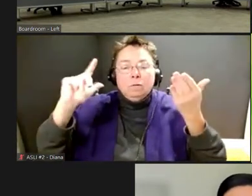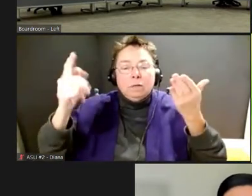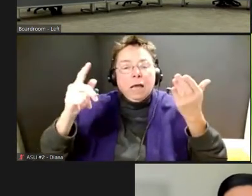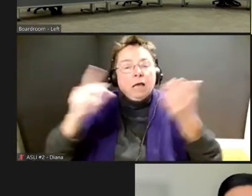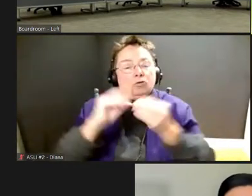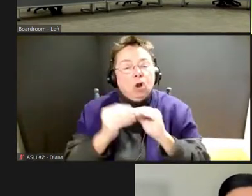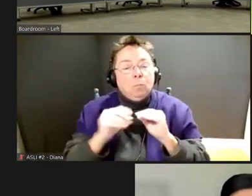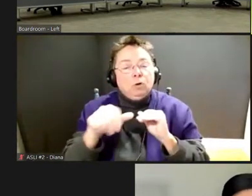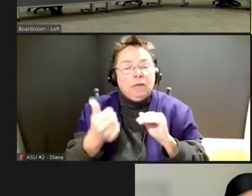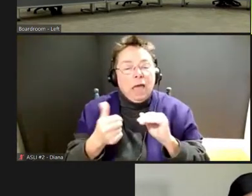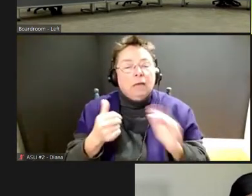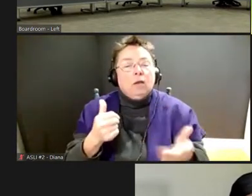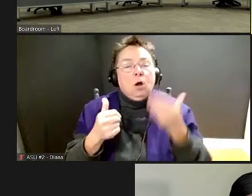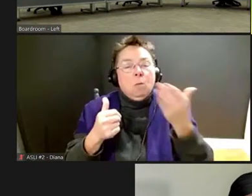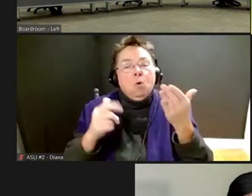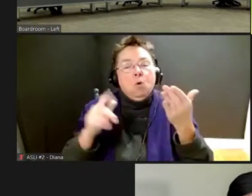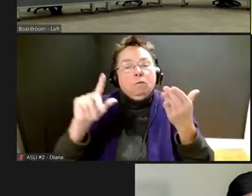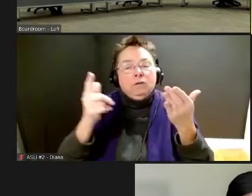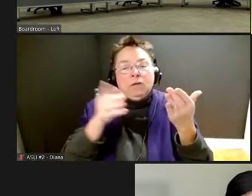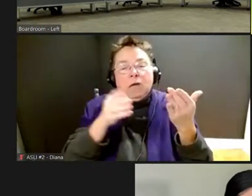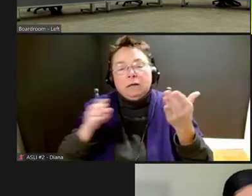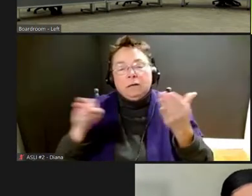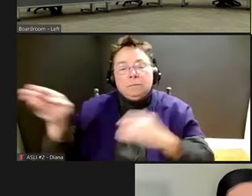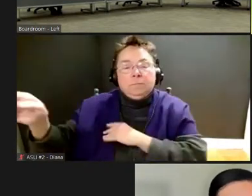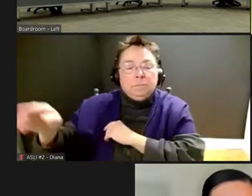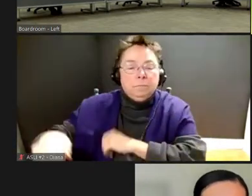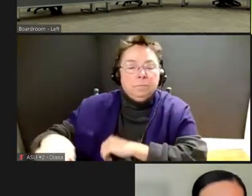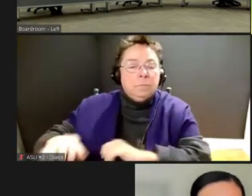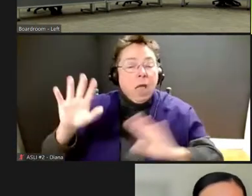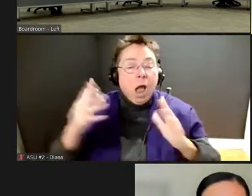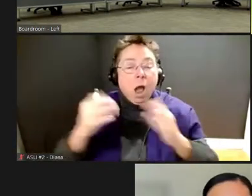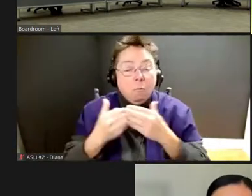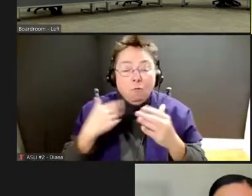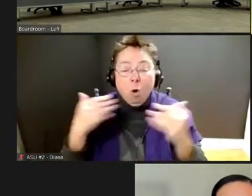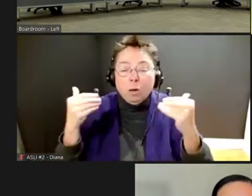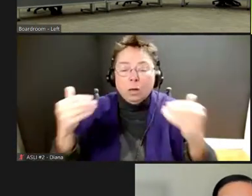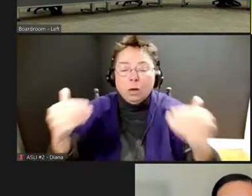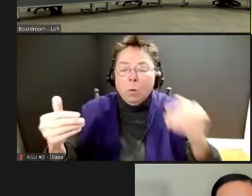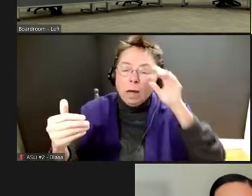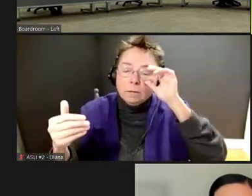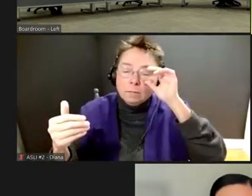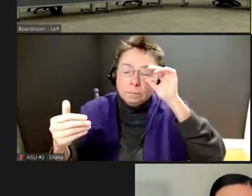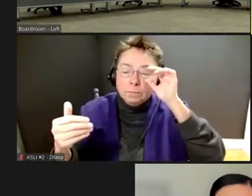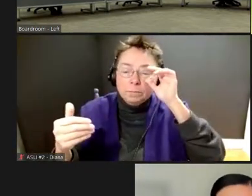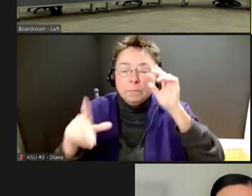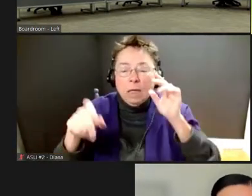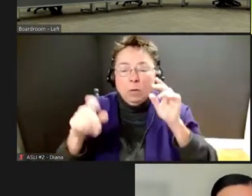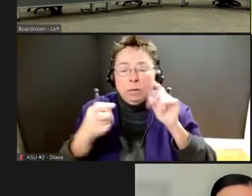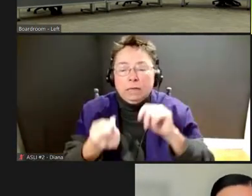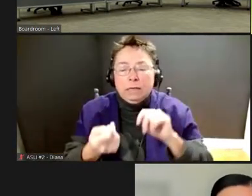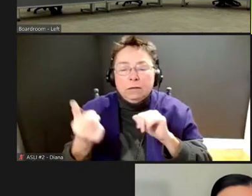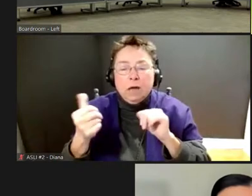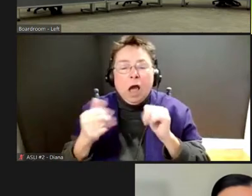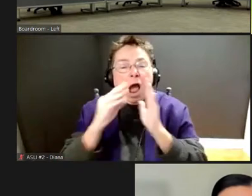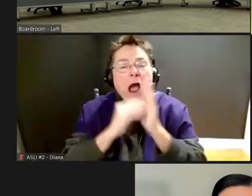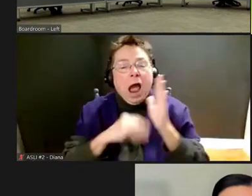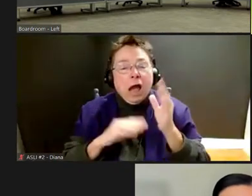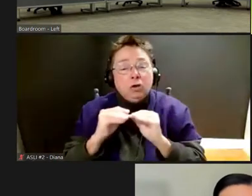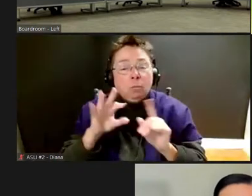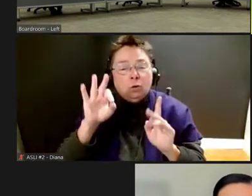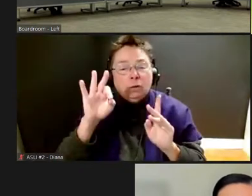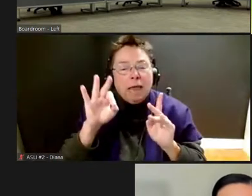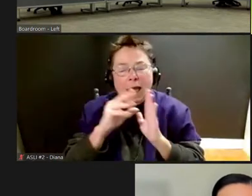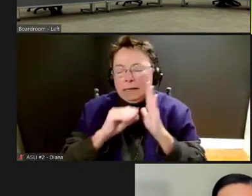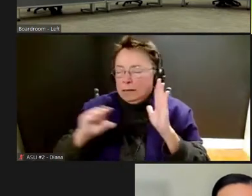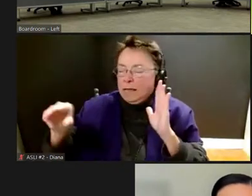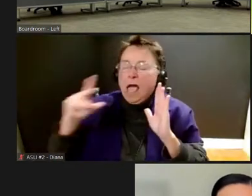has been moved and seconded by Directors Miller and Director Jakes. But before we proceed, we need to remove agenda item number 9 from the omnibus. There's going to be